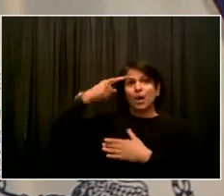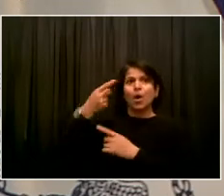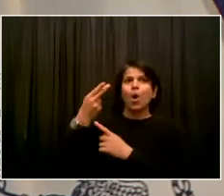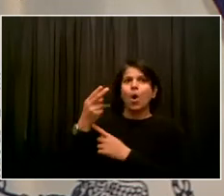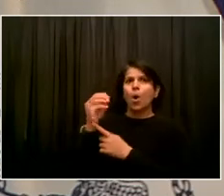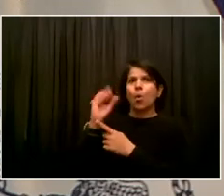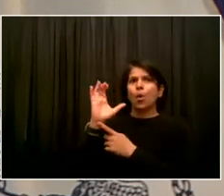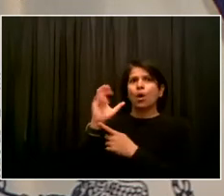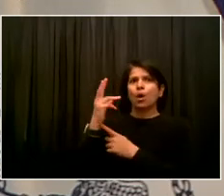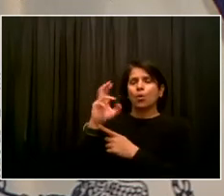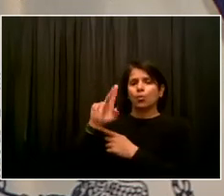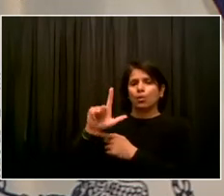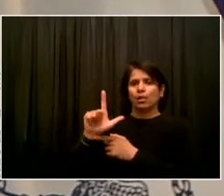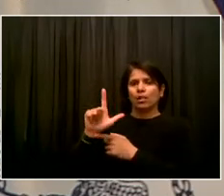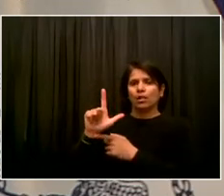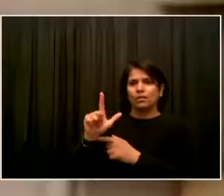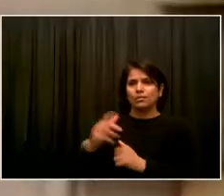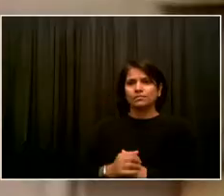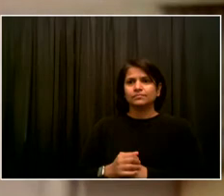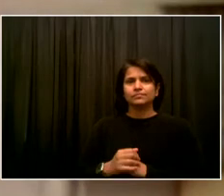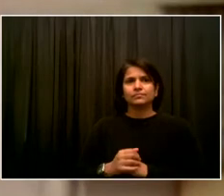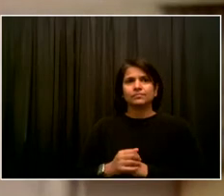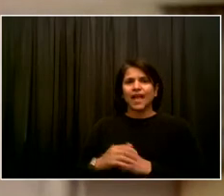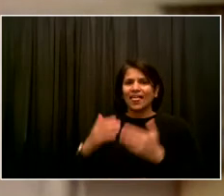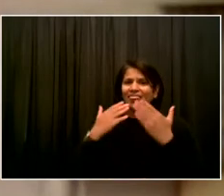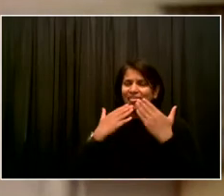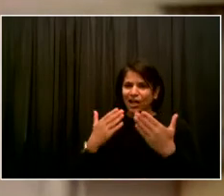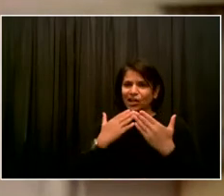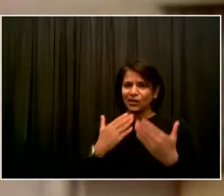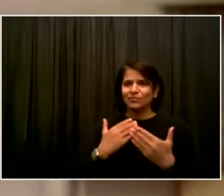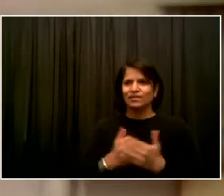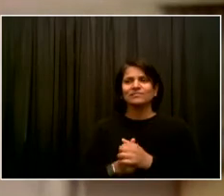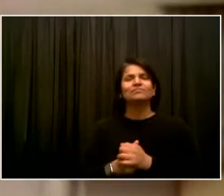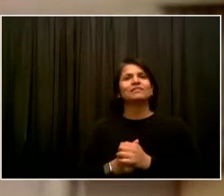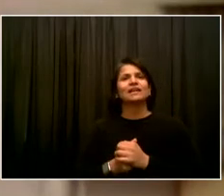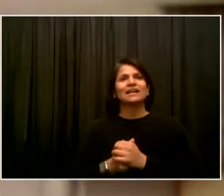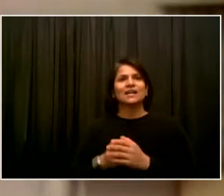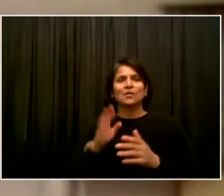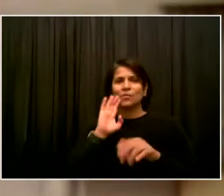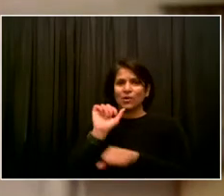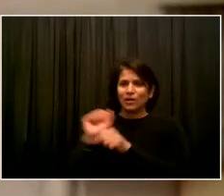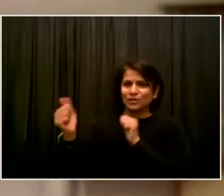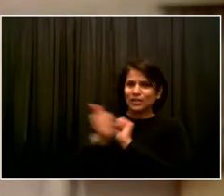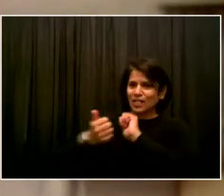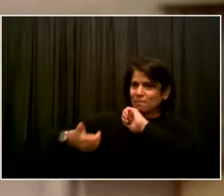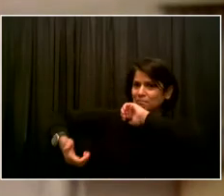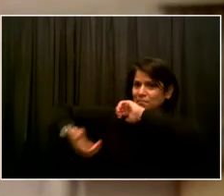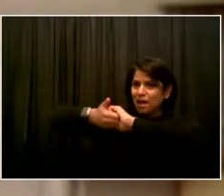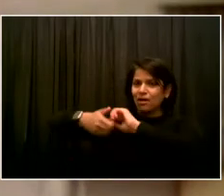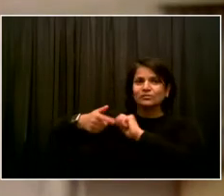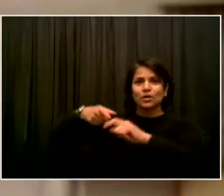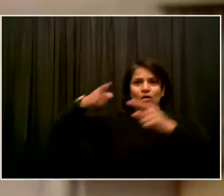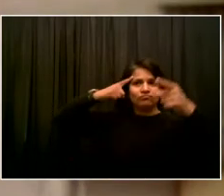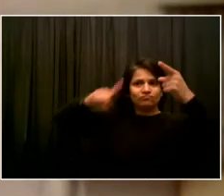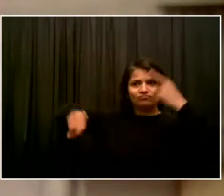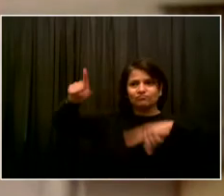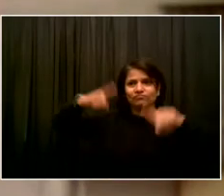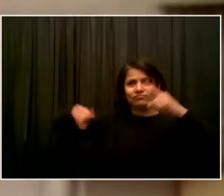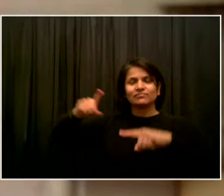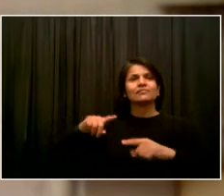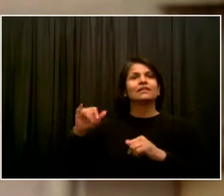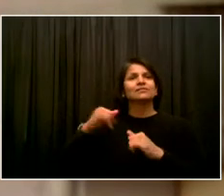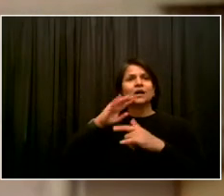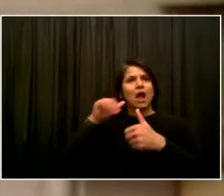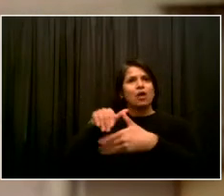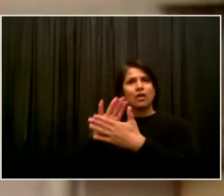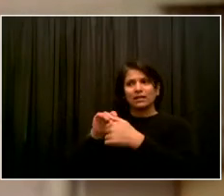Thank you, Mayor de Blasio, for your partnership and your collaboration from the very beginning to fight this surge. I remember we sat together. It was an